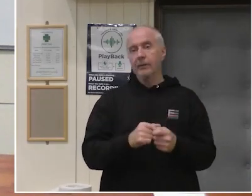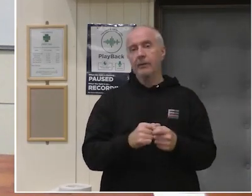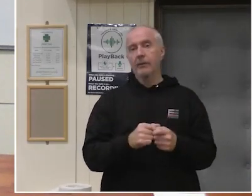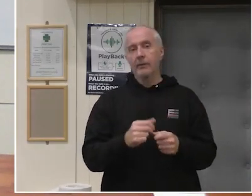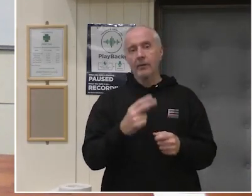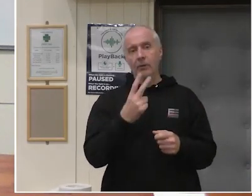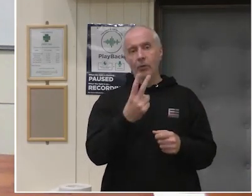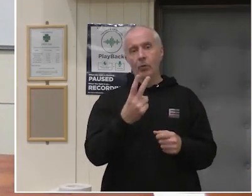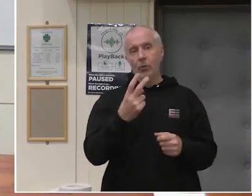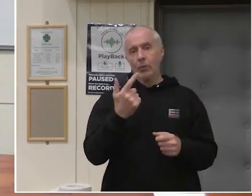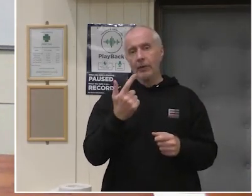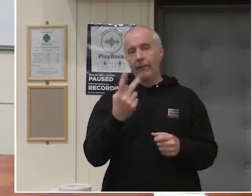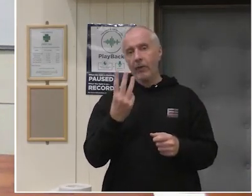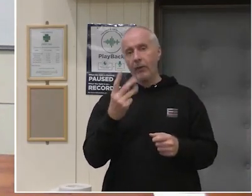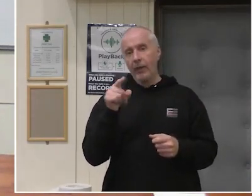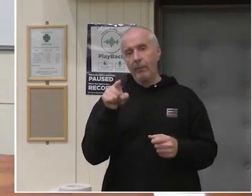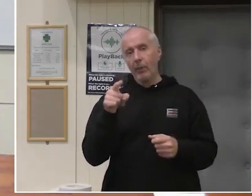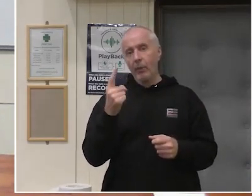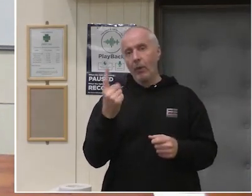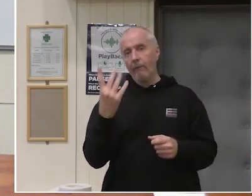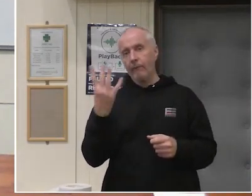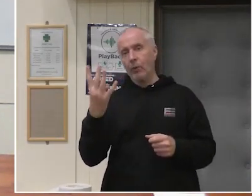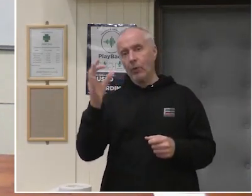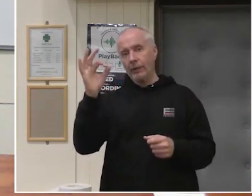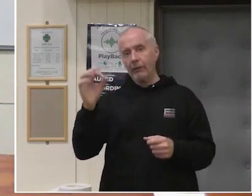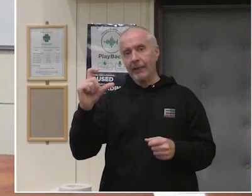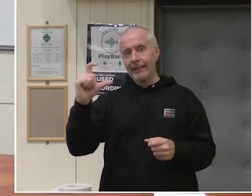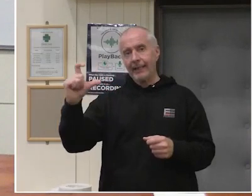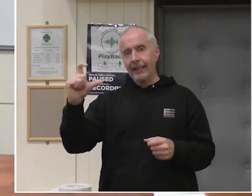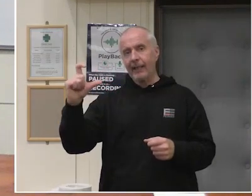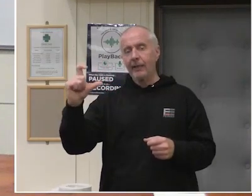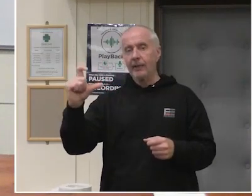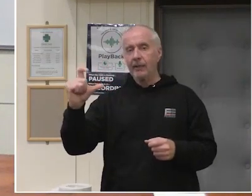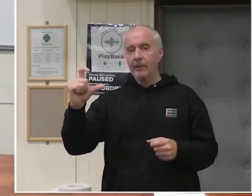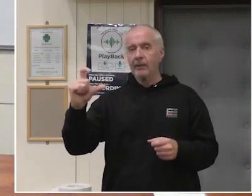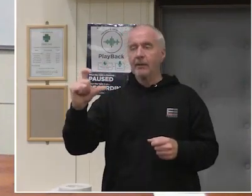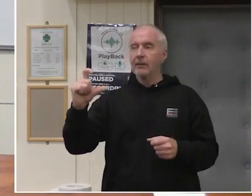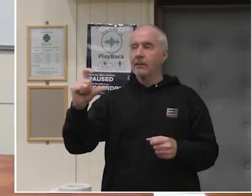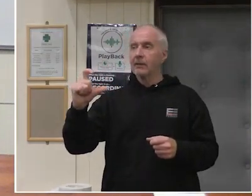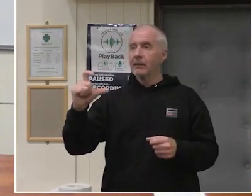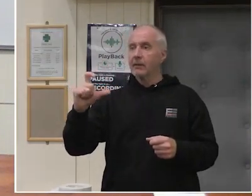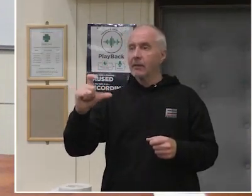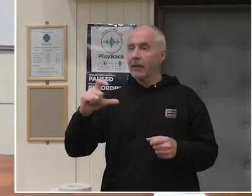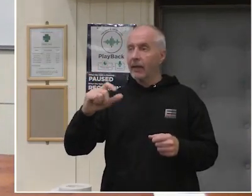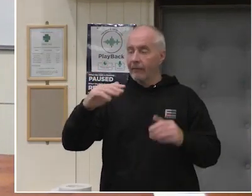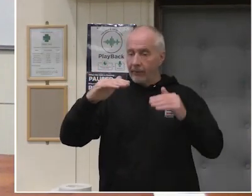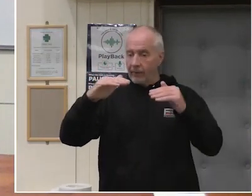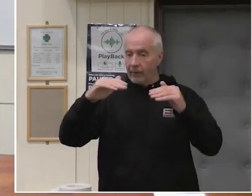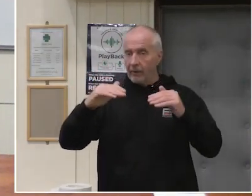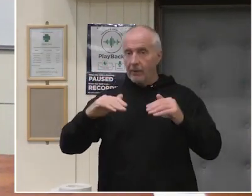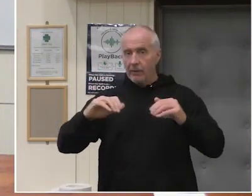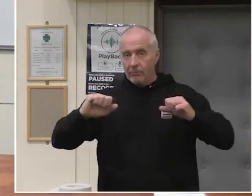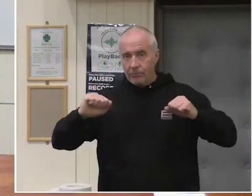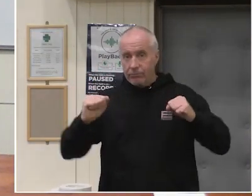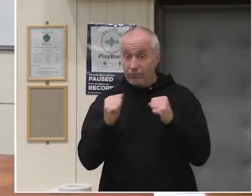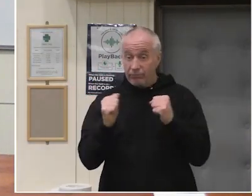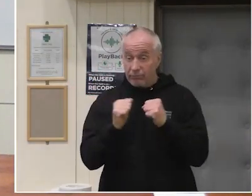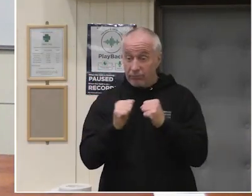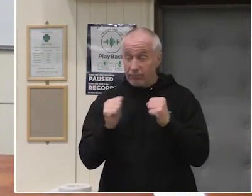273.14 degrees Celsius. If you get any colder, we think physics